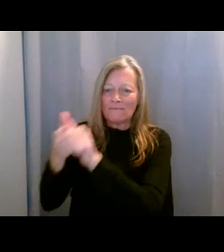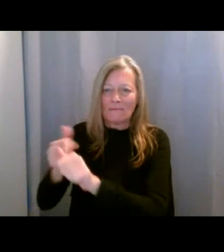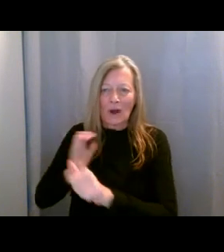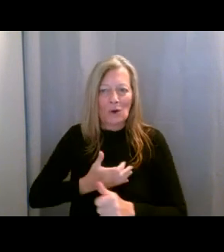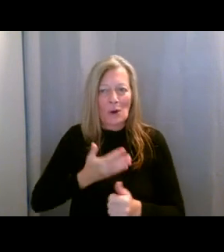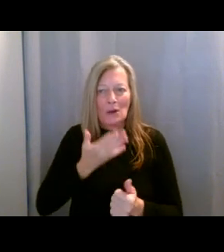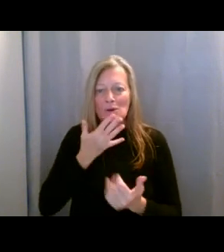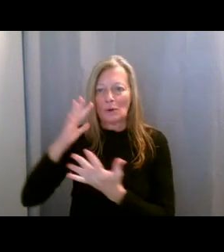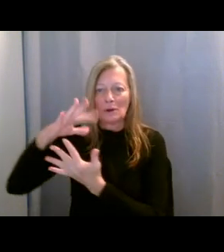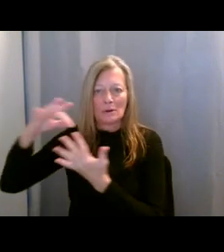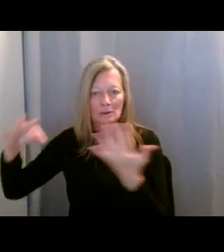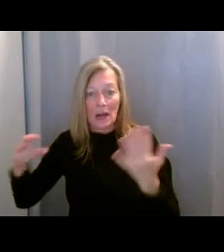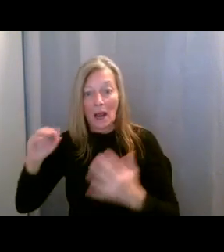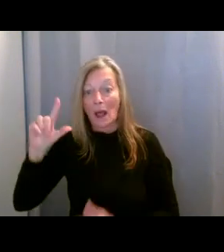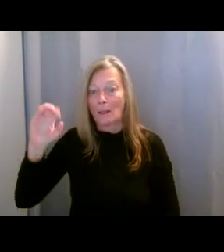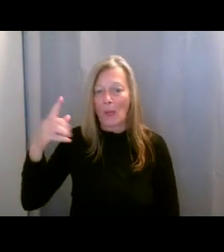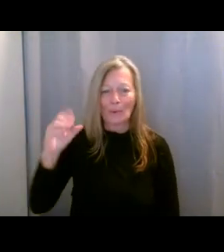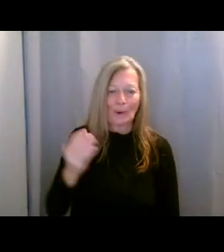actually not the correct logo.